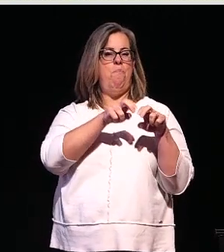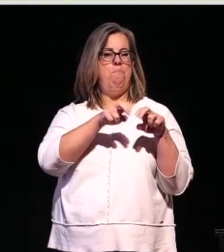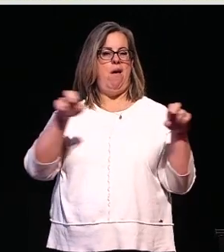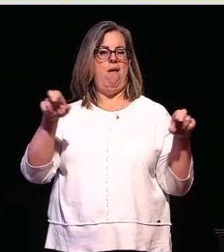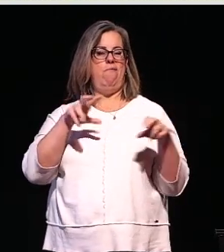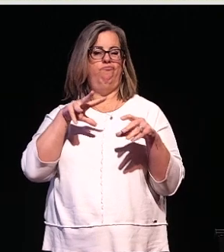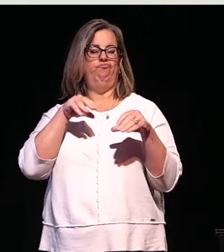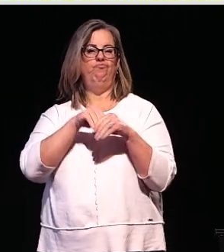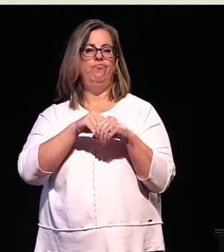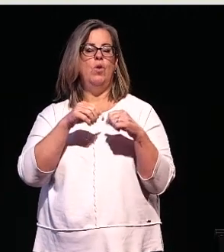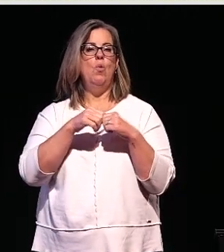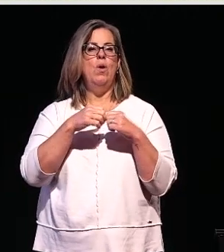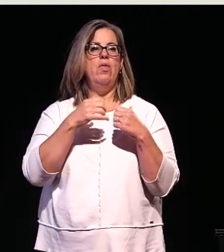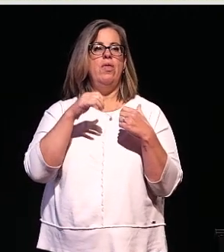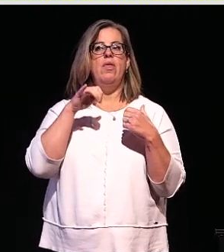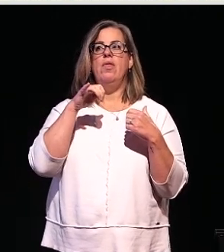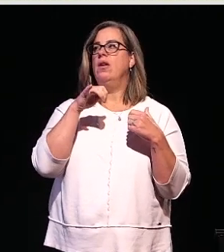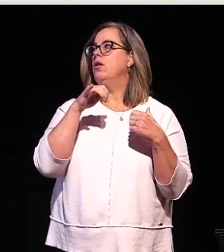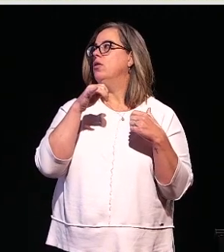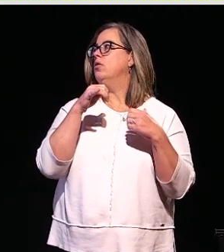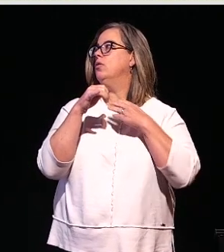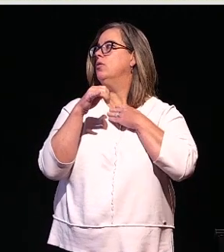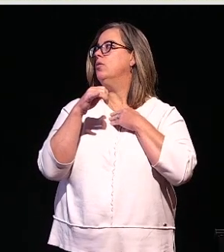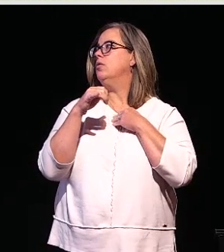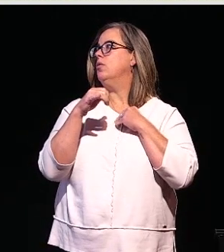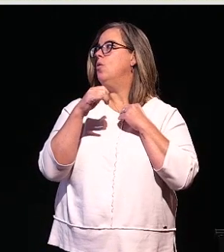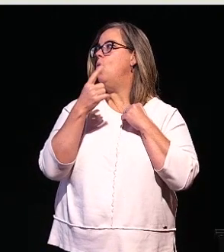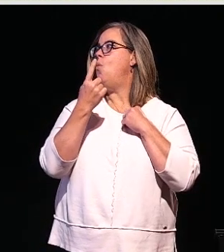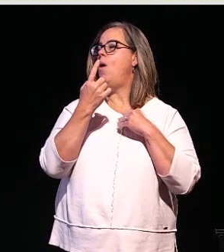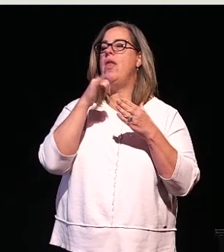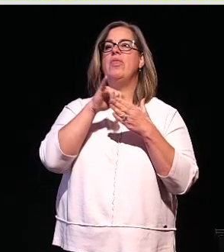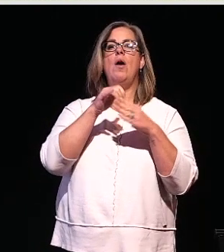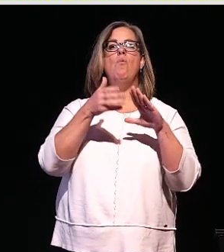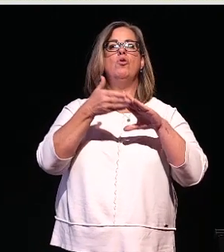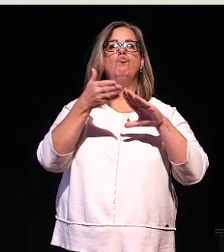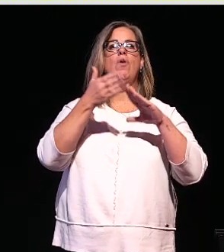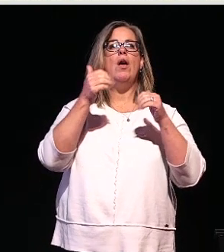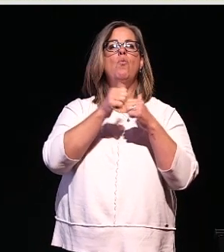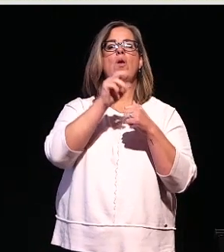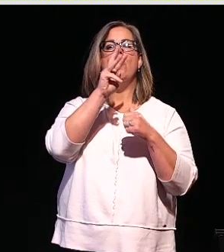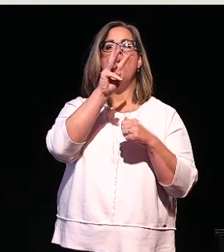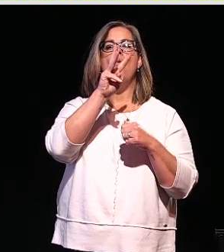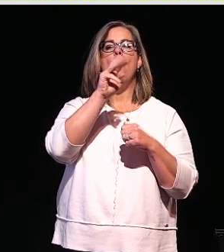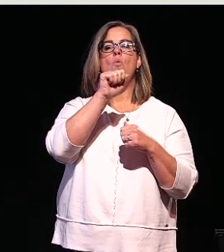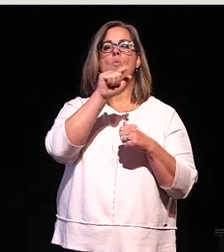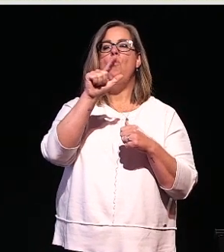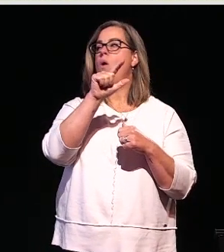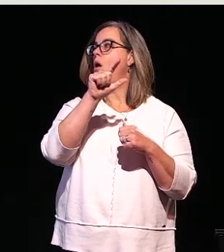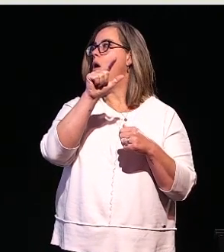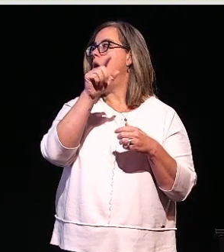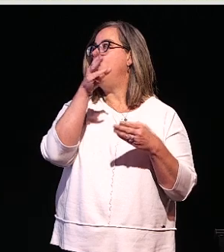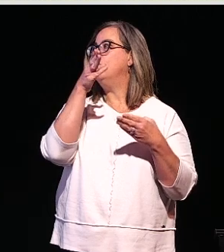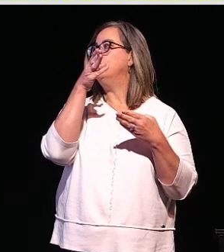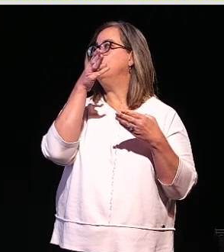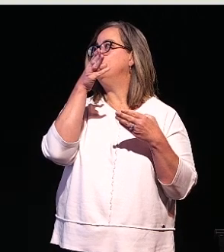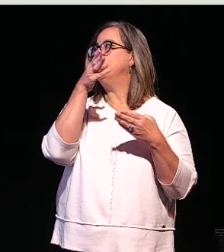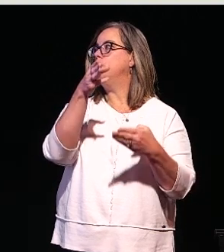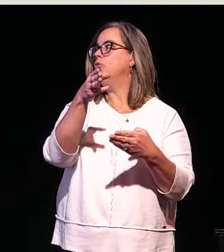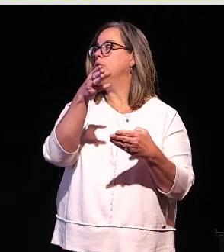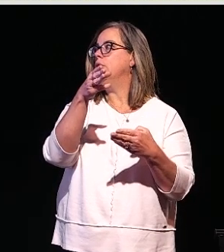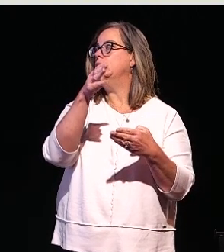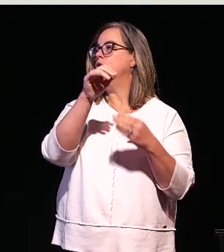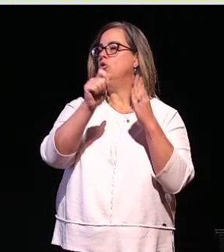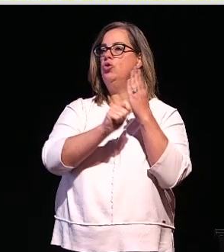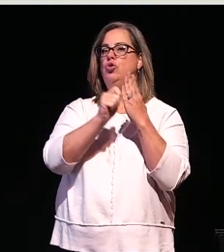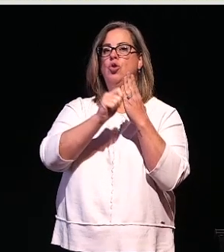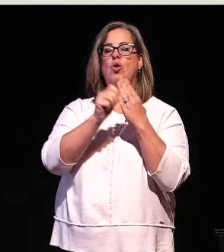influential discussions of the category to date, including one that was moderated by the Wall Street Journal. I'm also a Tory Burch Fellow and a PepsiCo